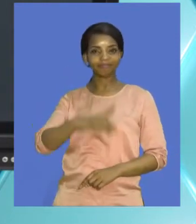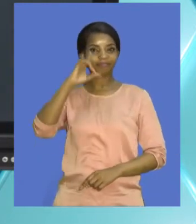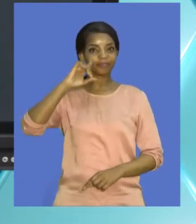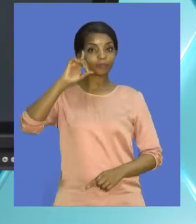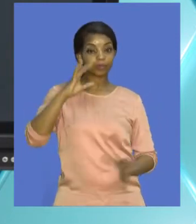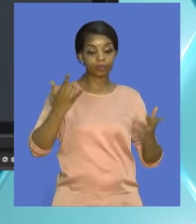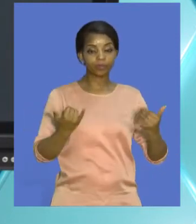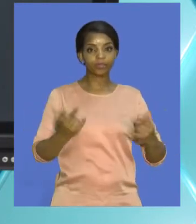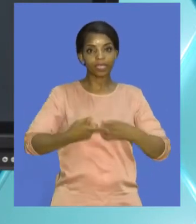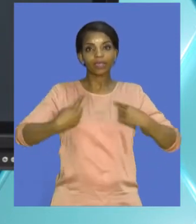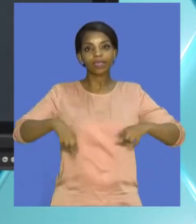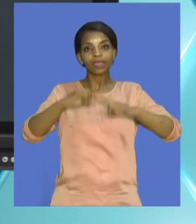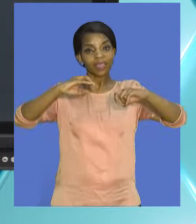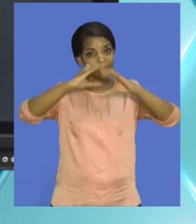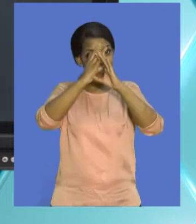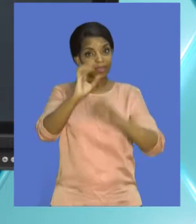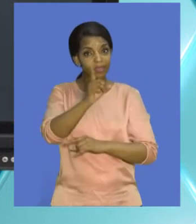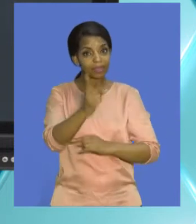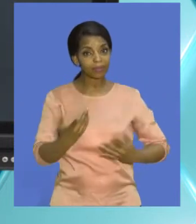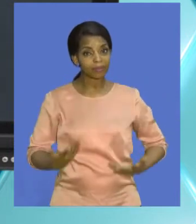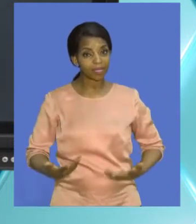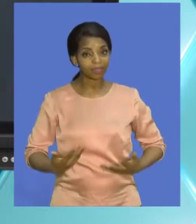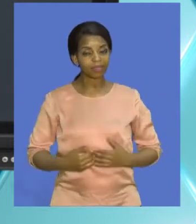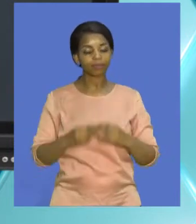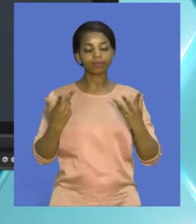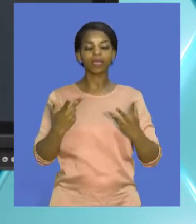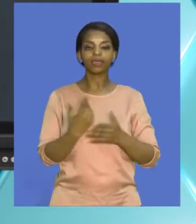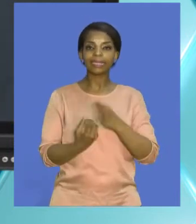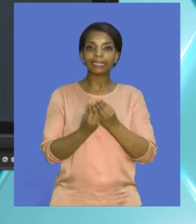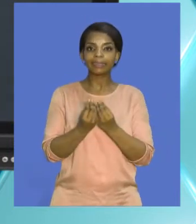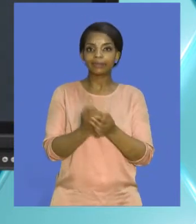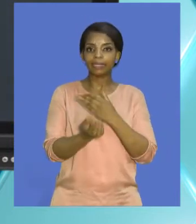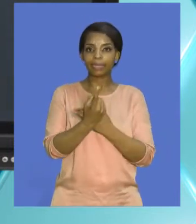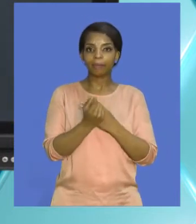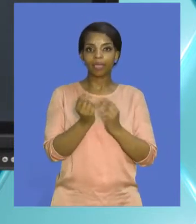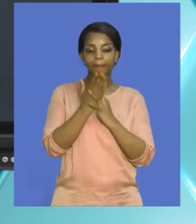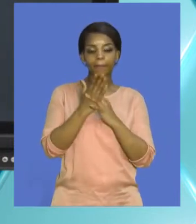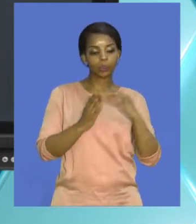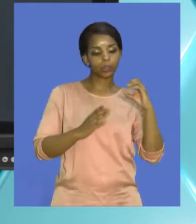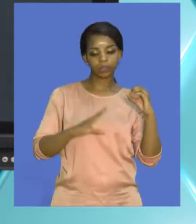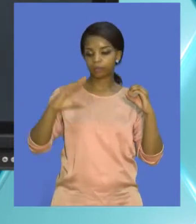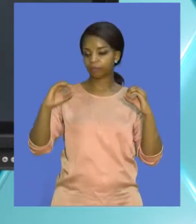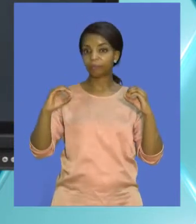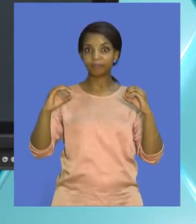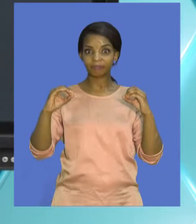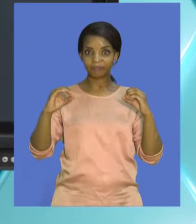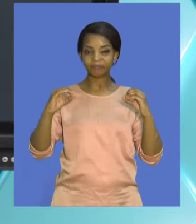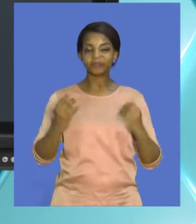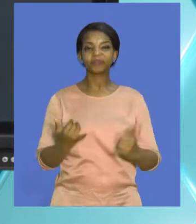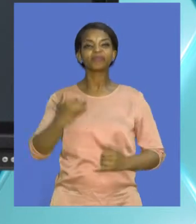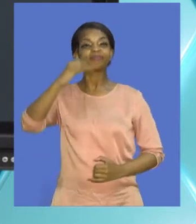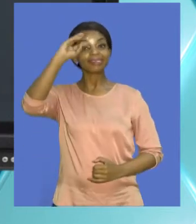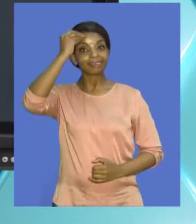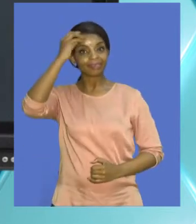of forces between charges. This is what is of interest to us. We know that already, that if we've got any